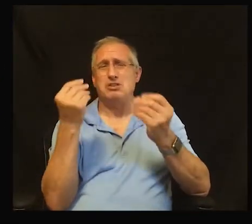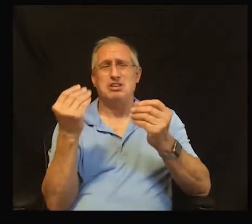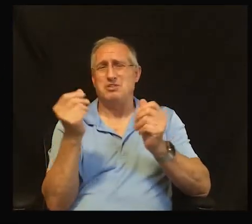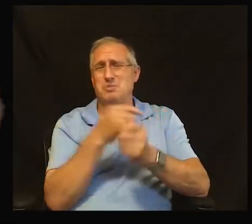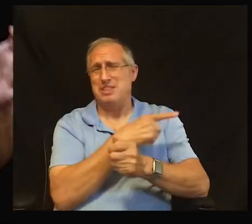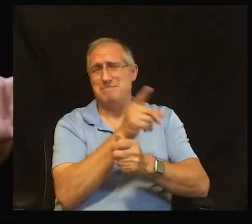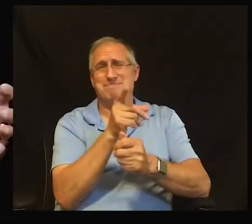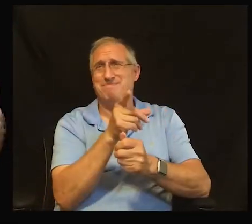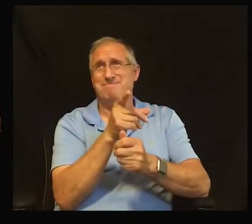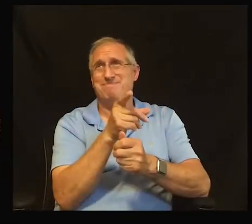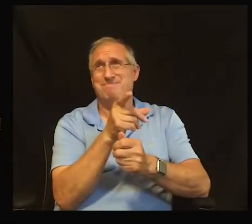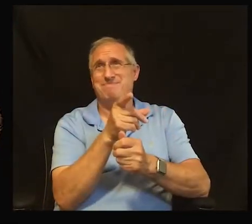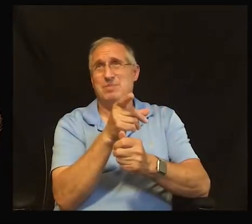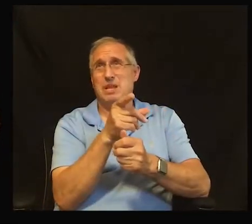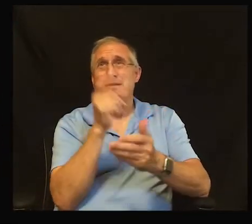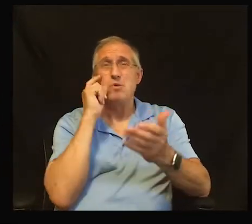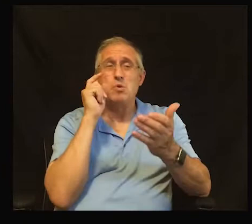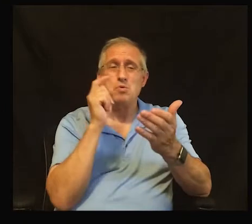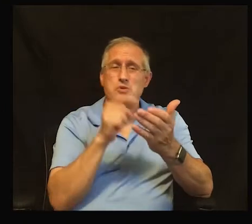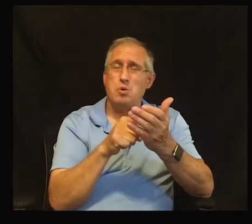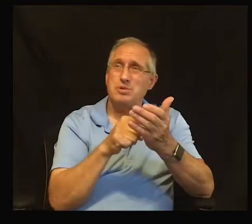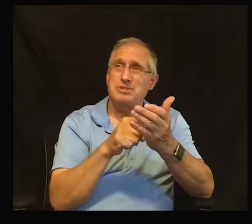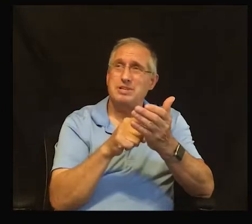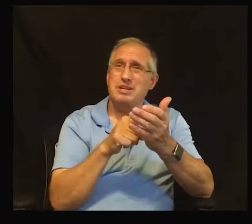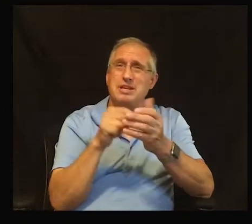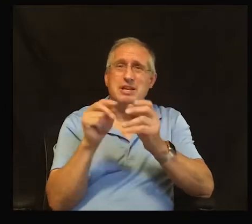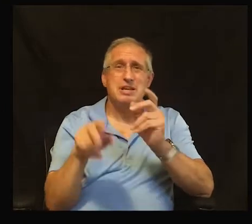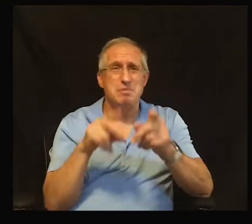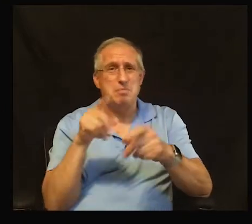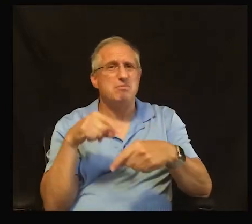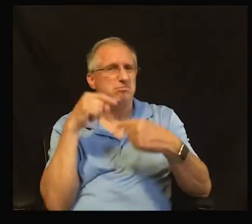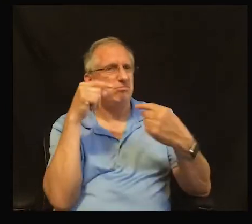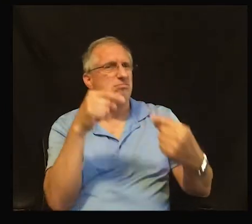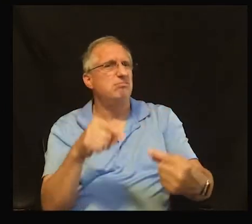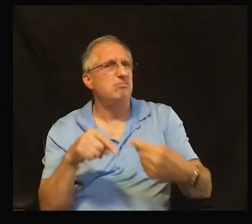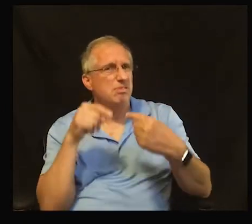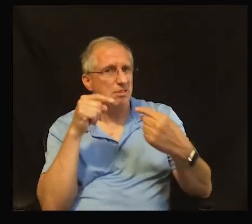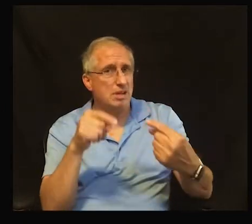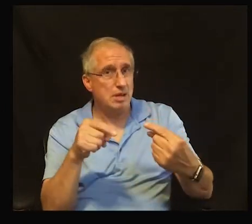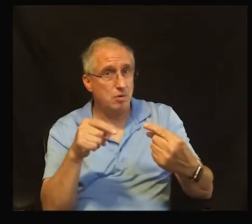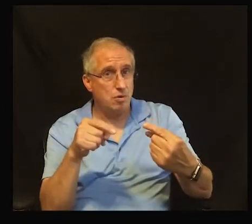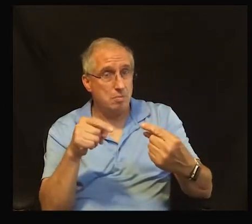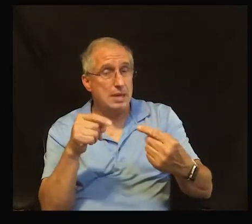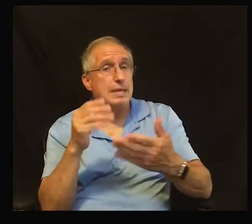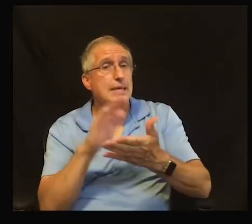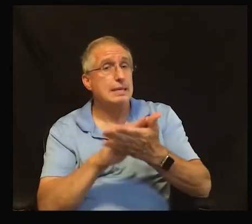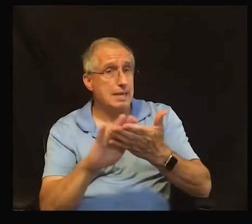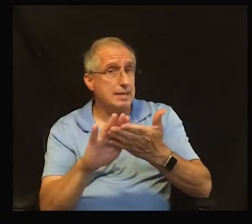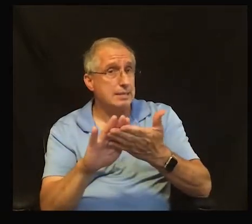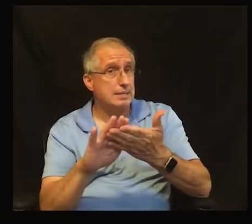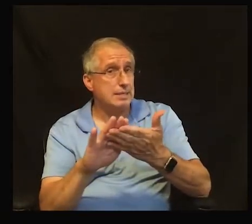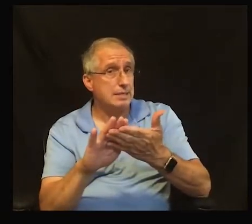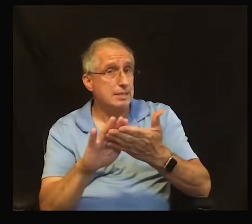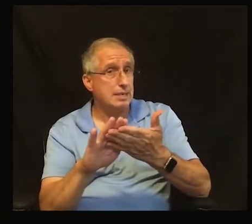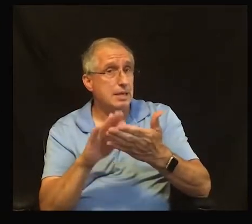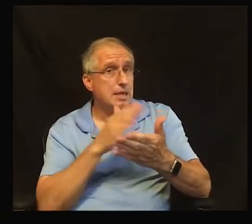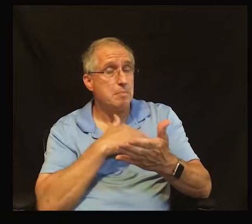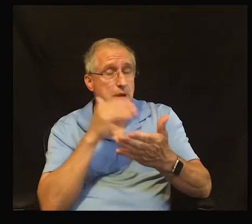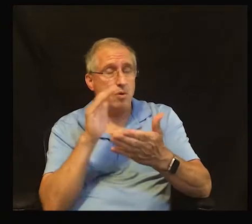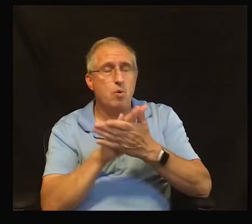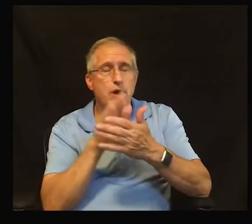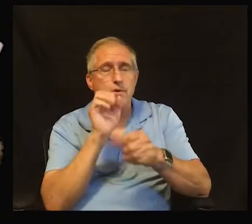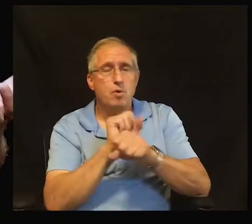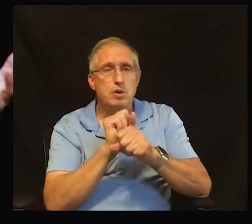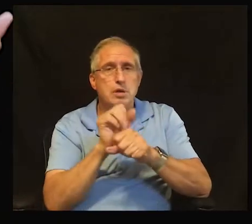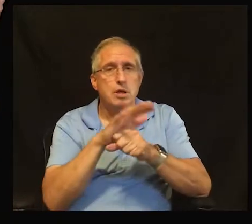feel like being gentle with. And have you noticed these days that people are struggling with being gentle?